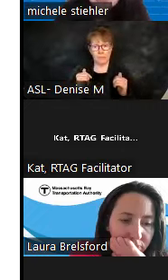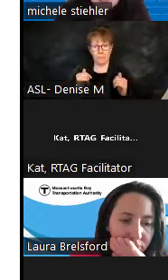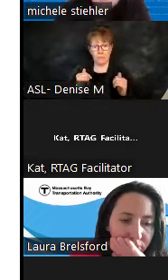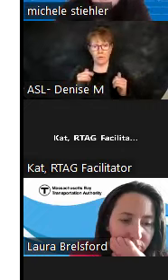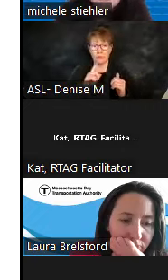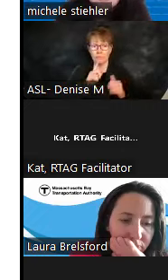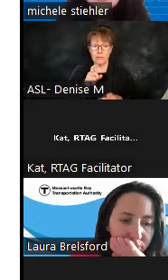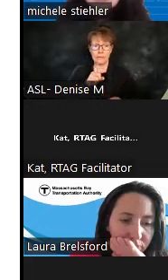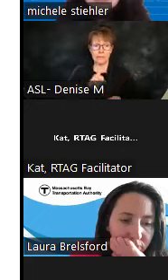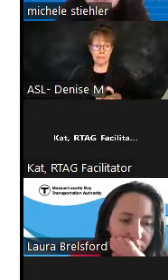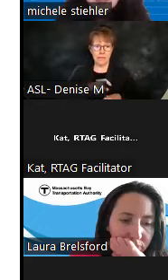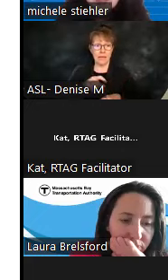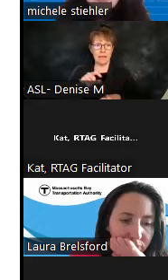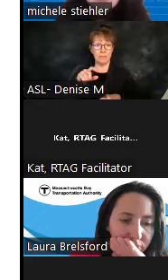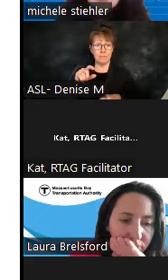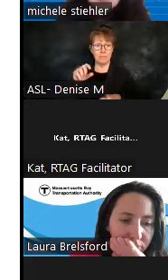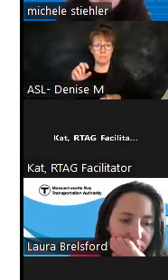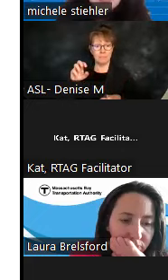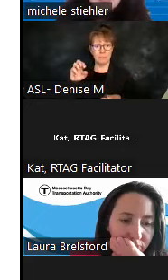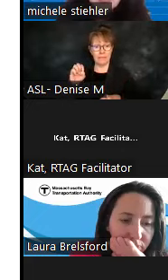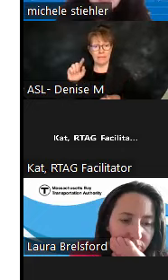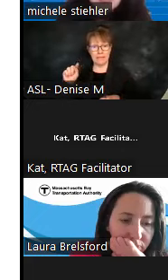ETAs, and we're increasing staffing.